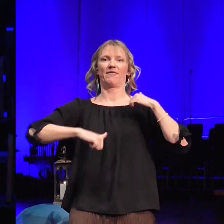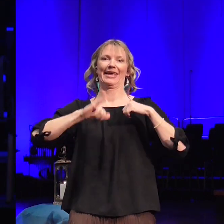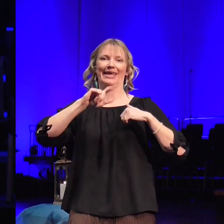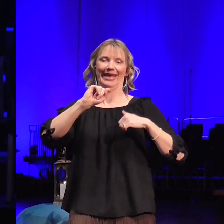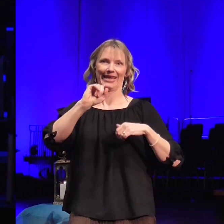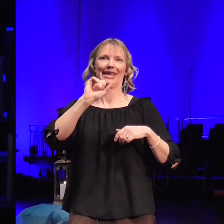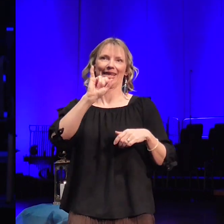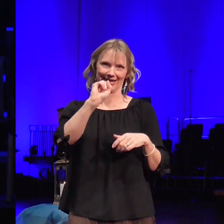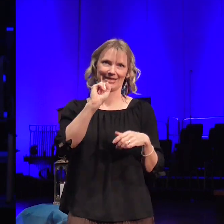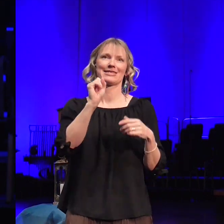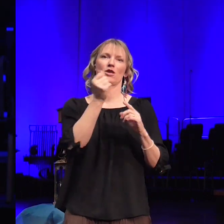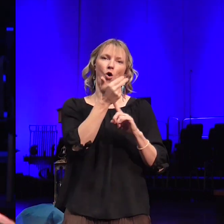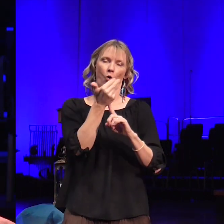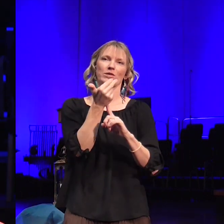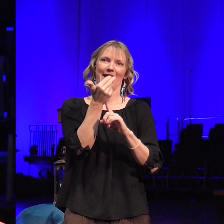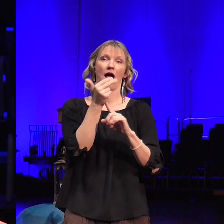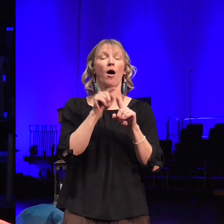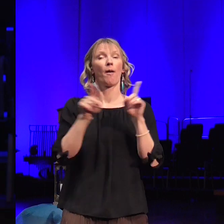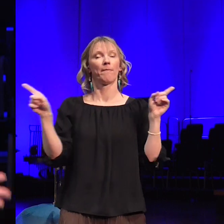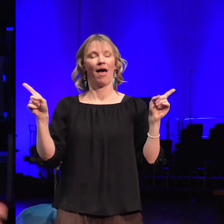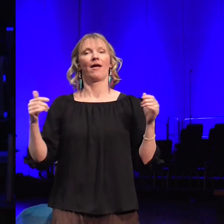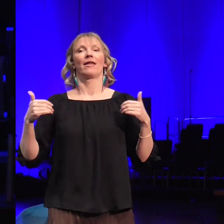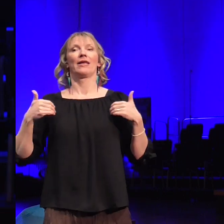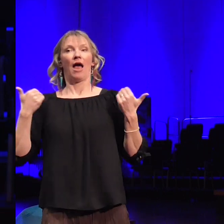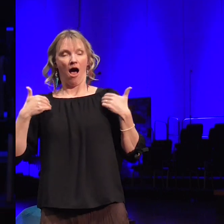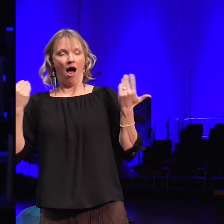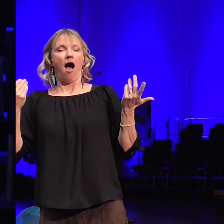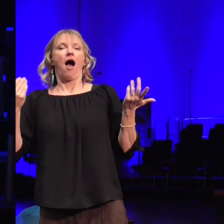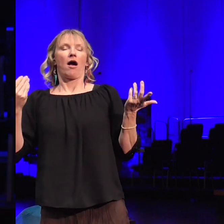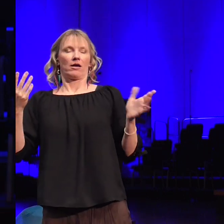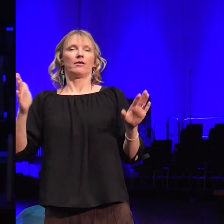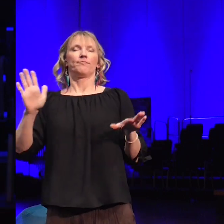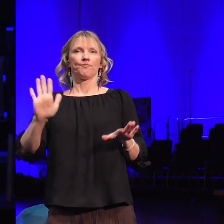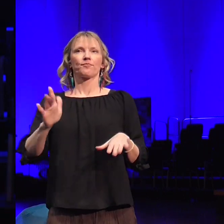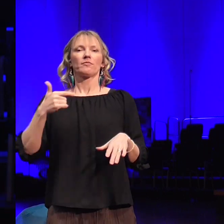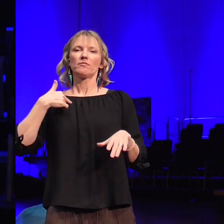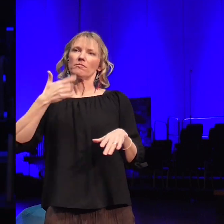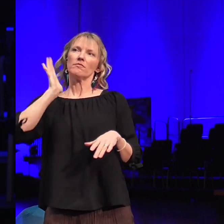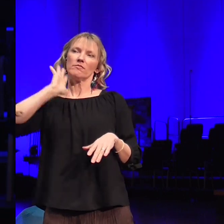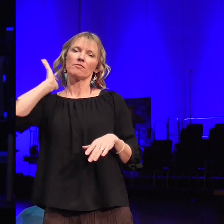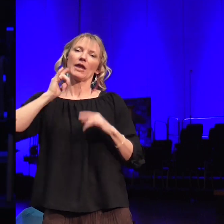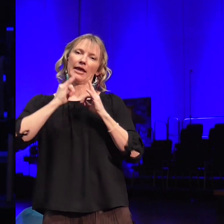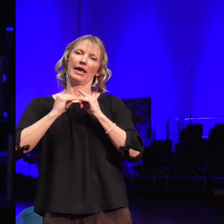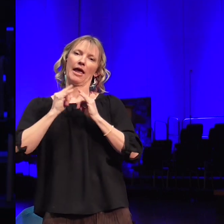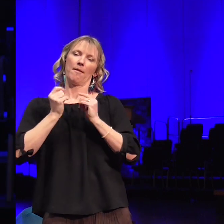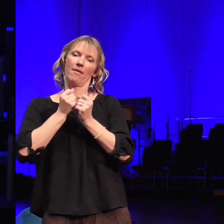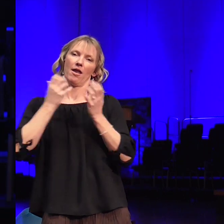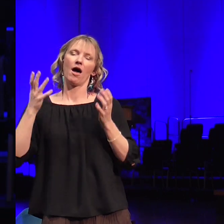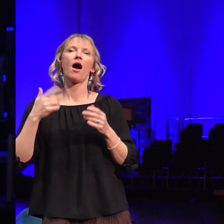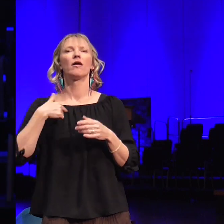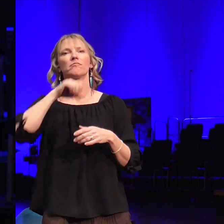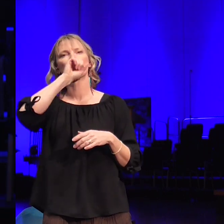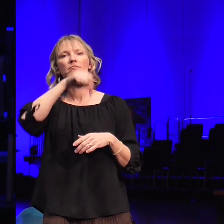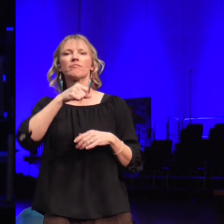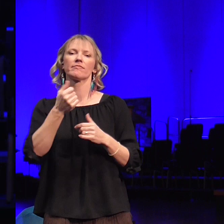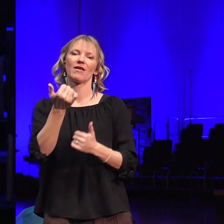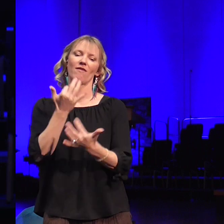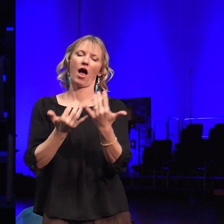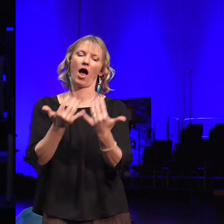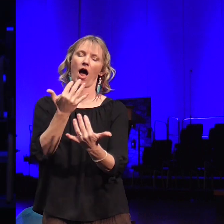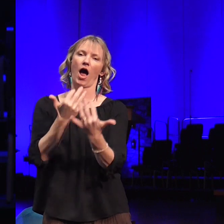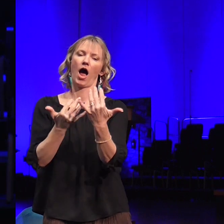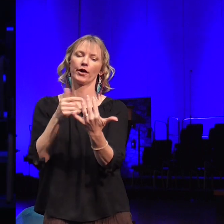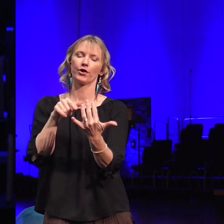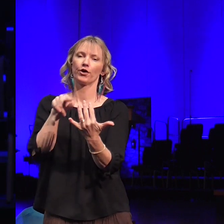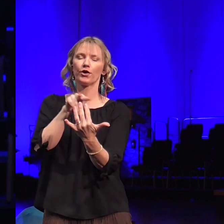to now that I'm a grown-up girl. But as a young woman, I camped a lot, and I used to love watching the campfire burn, and I love